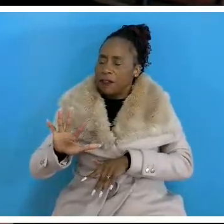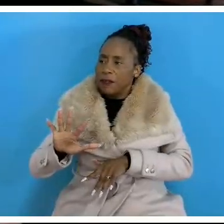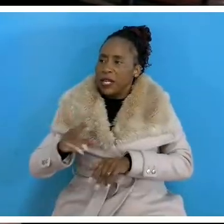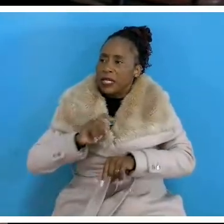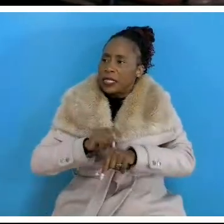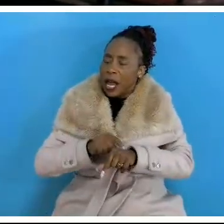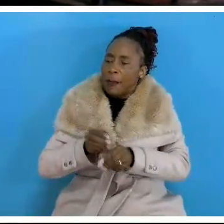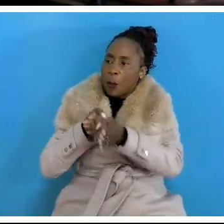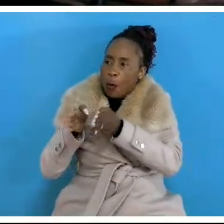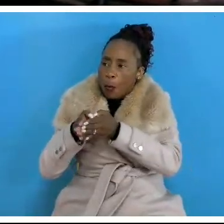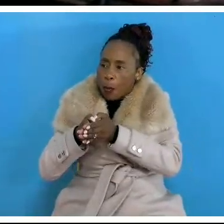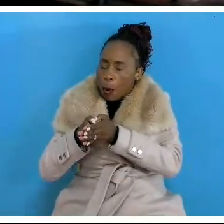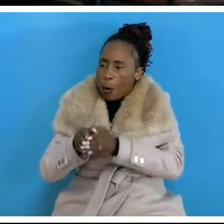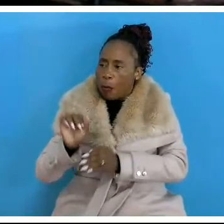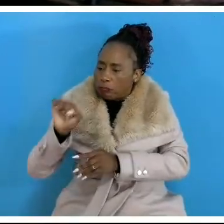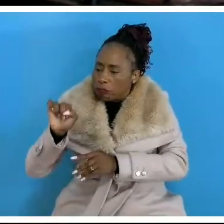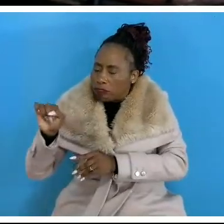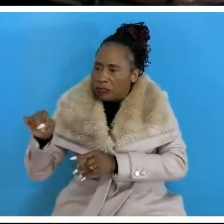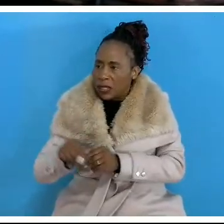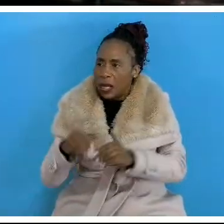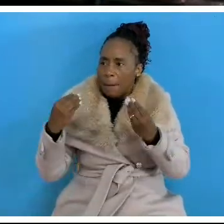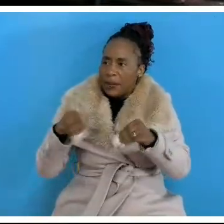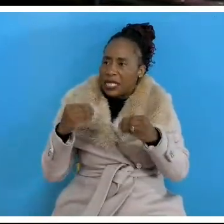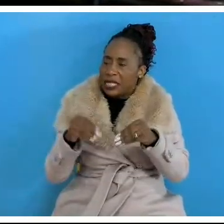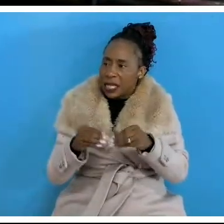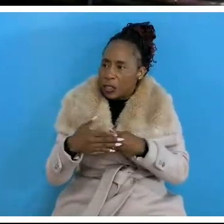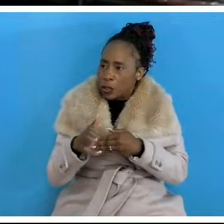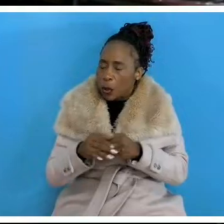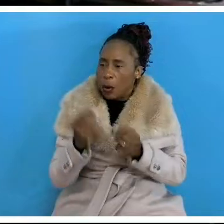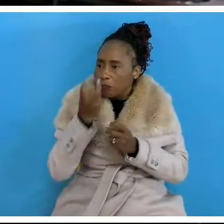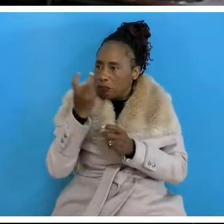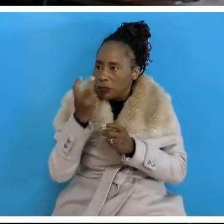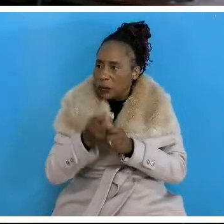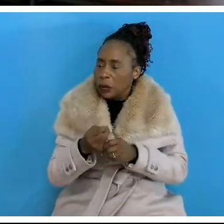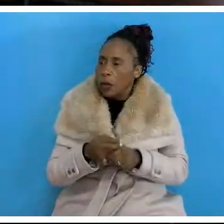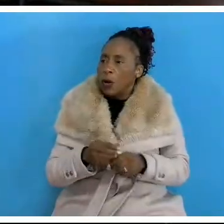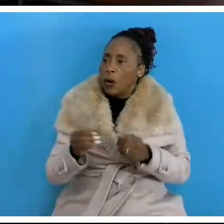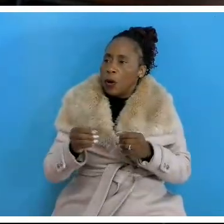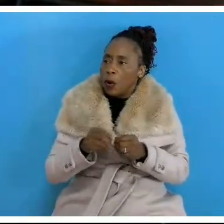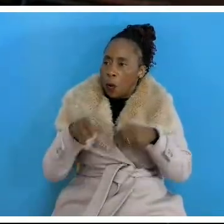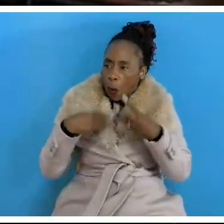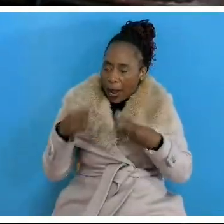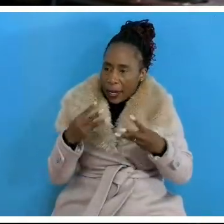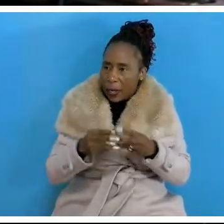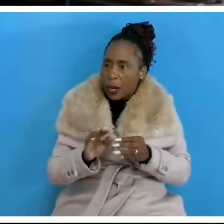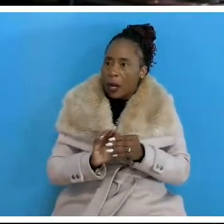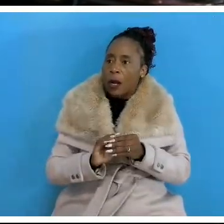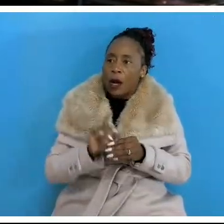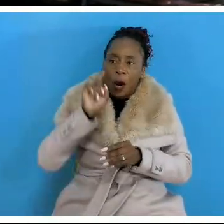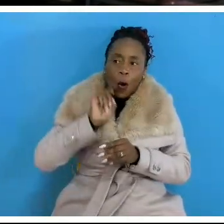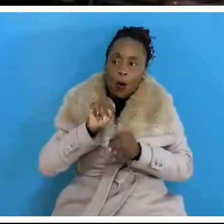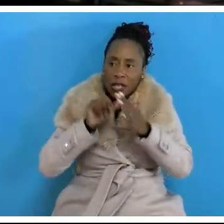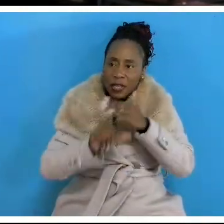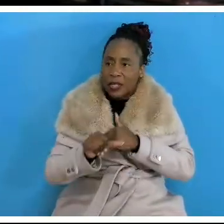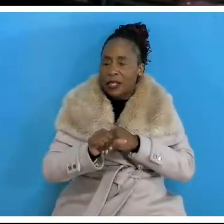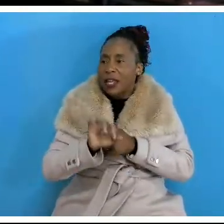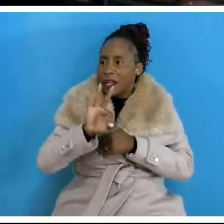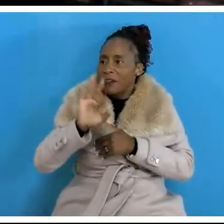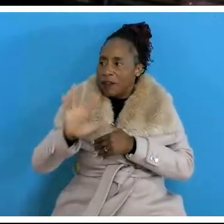you go and knock on a business door, you're looking for a job, you're older than 35, they tell you you're not a young person